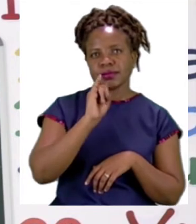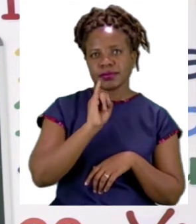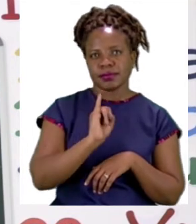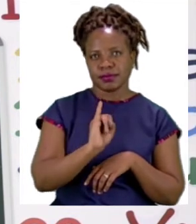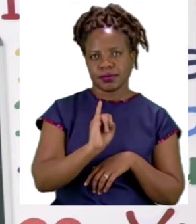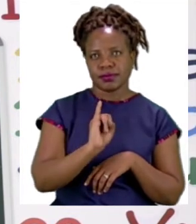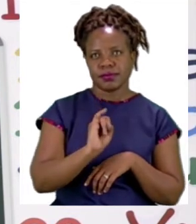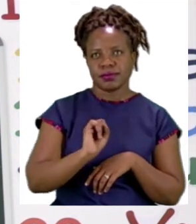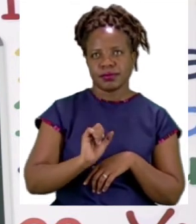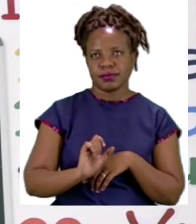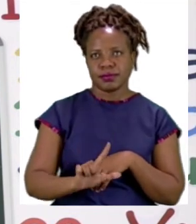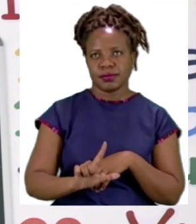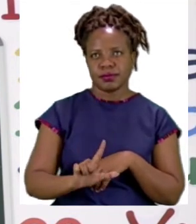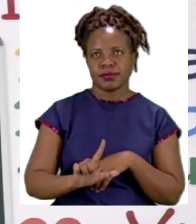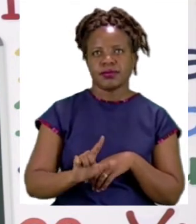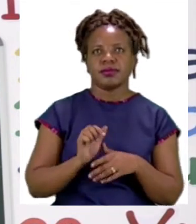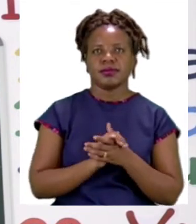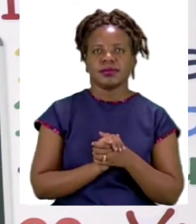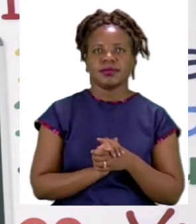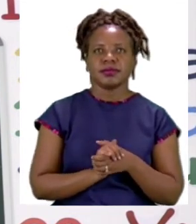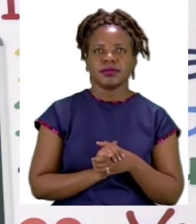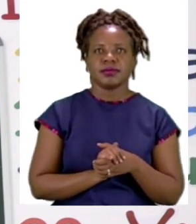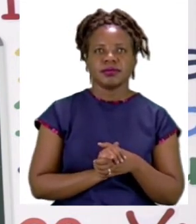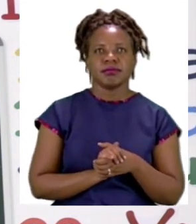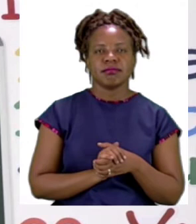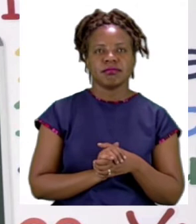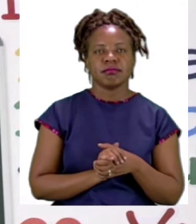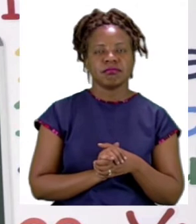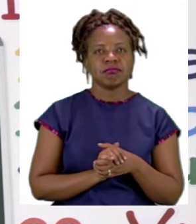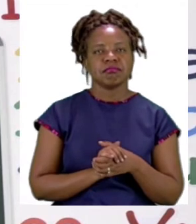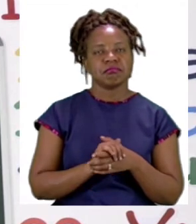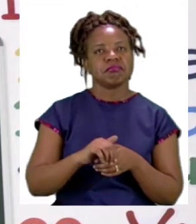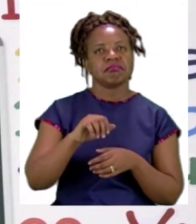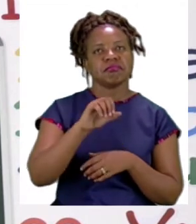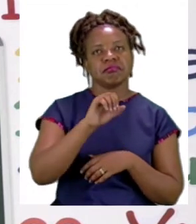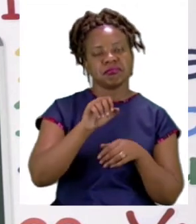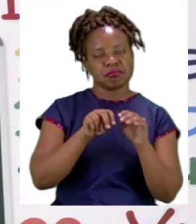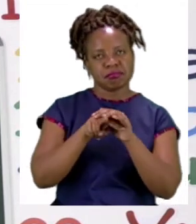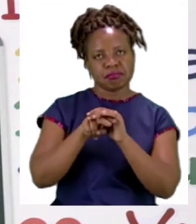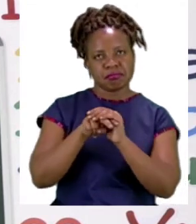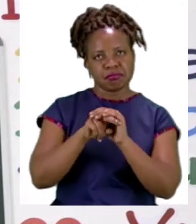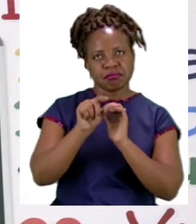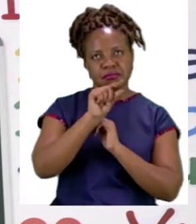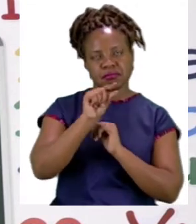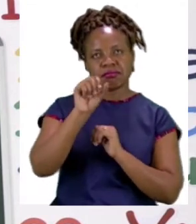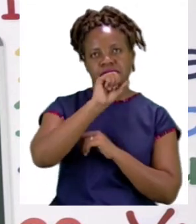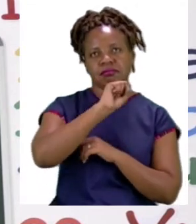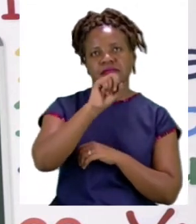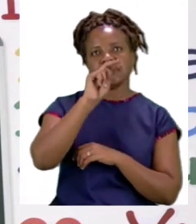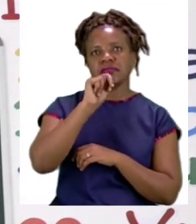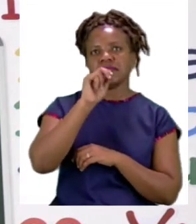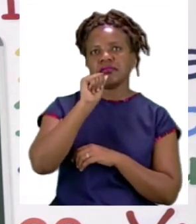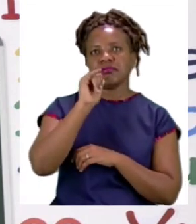I, and L. Now we have spelled the word snail, and because it